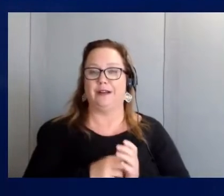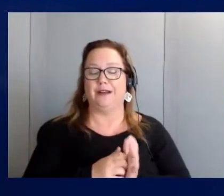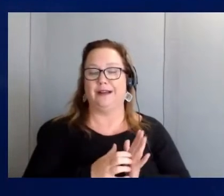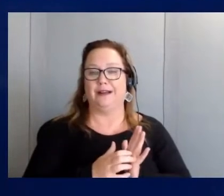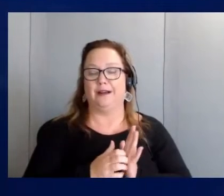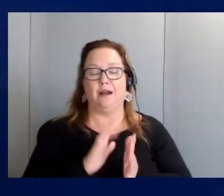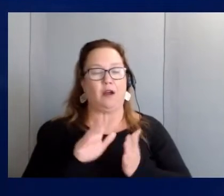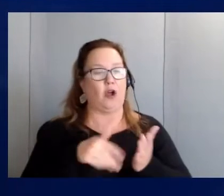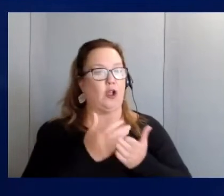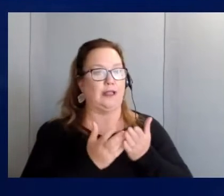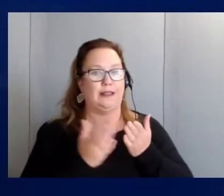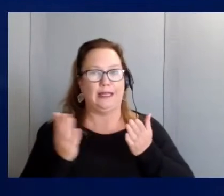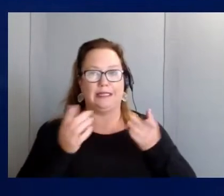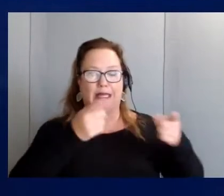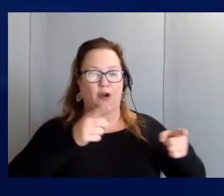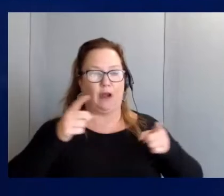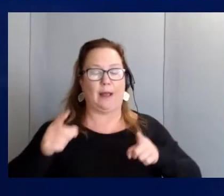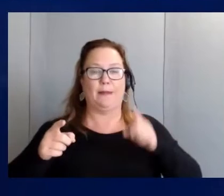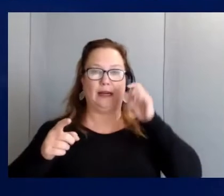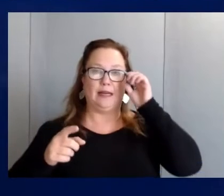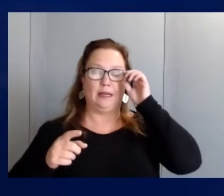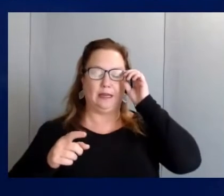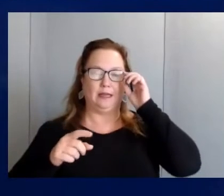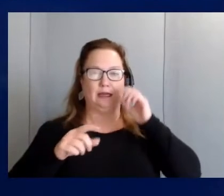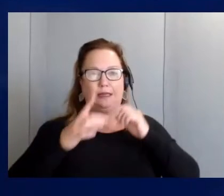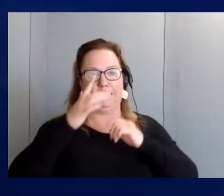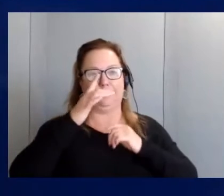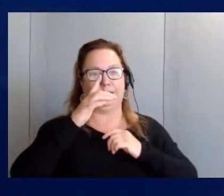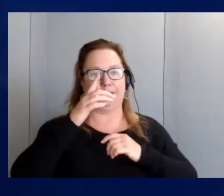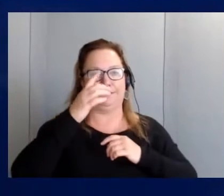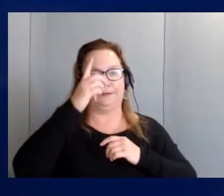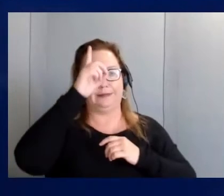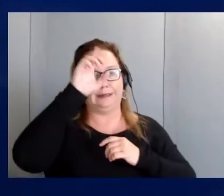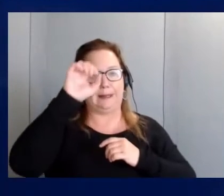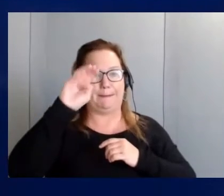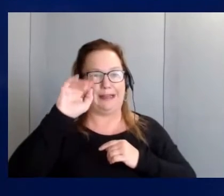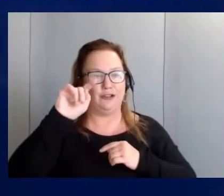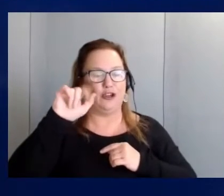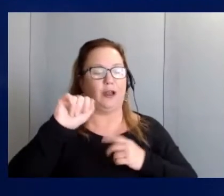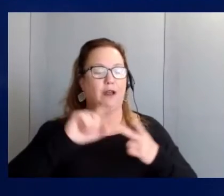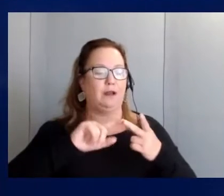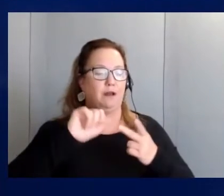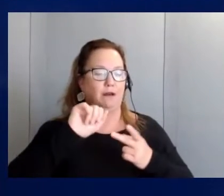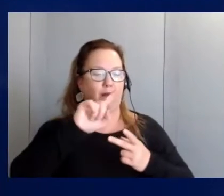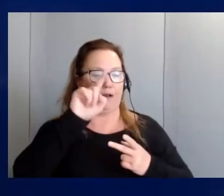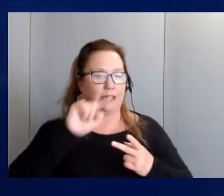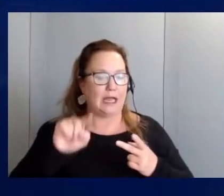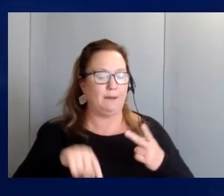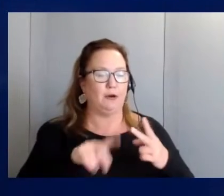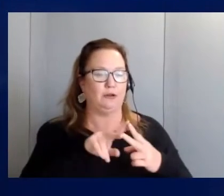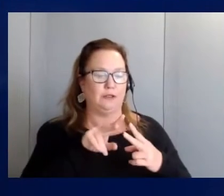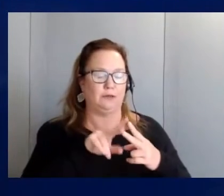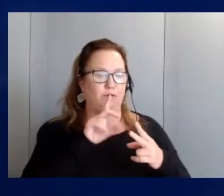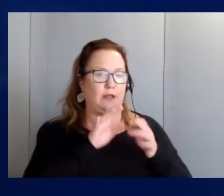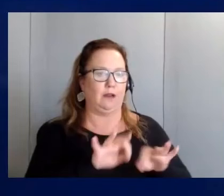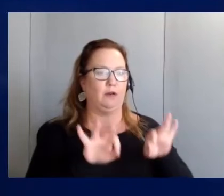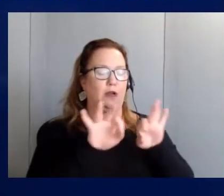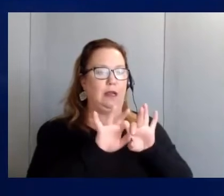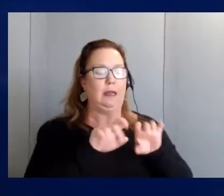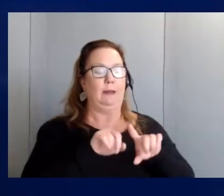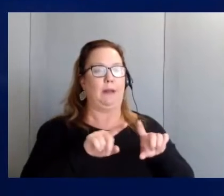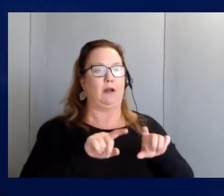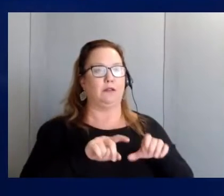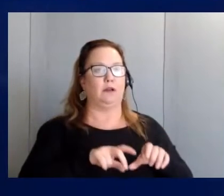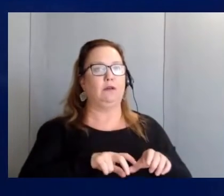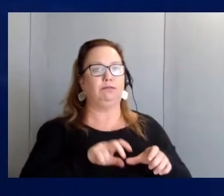being done in the realm of dementia and Alzheimer's research are really critical. And I also think the other piece is taking a step back and looking at kind of